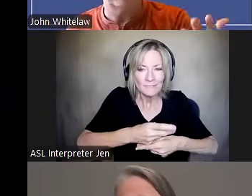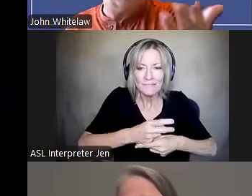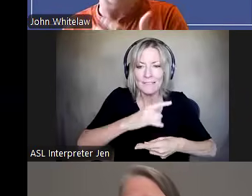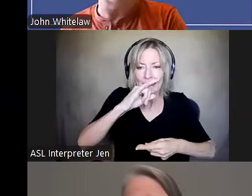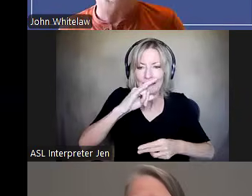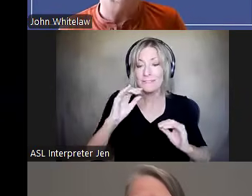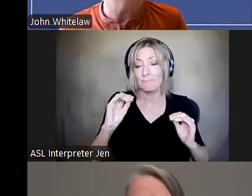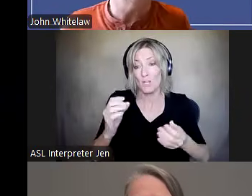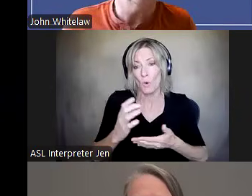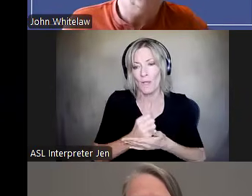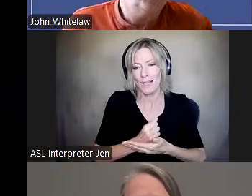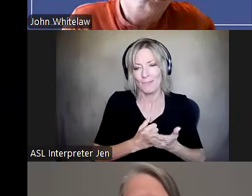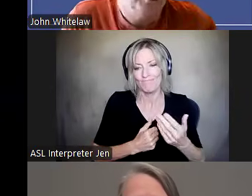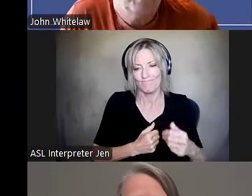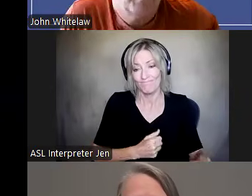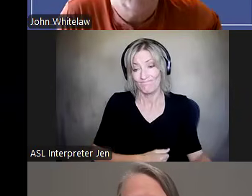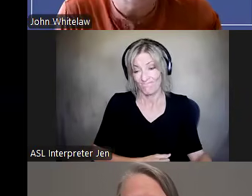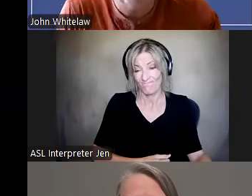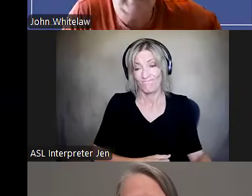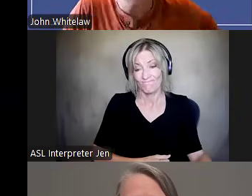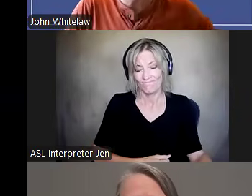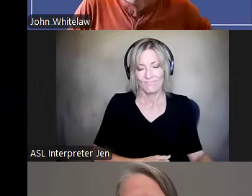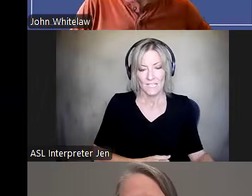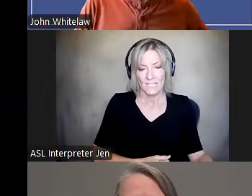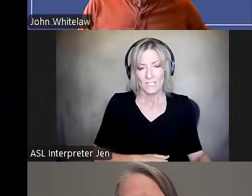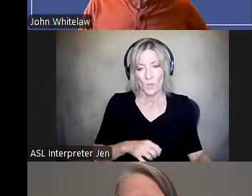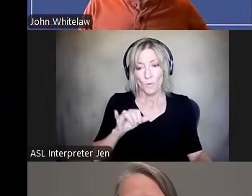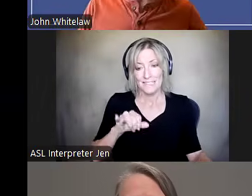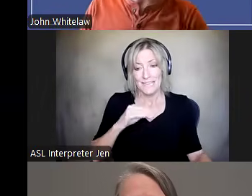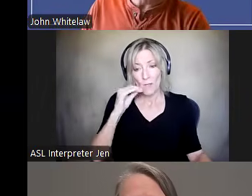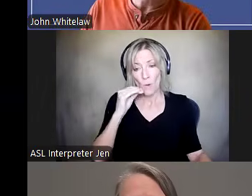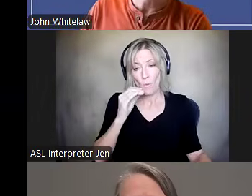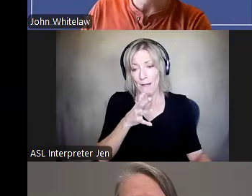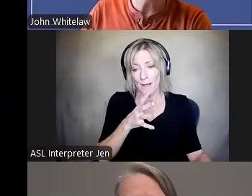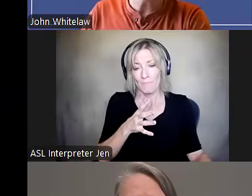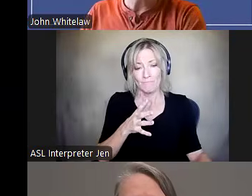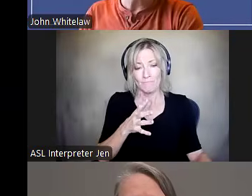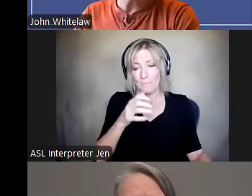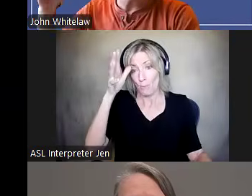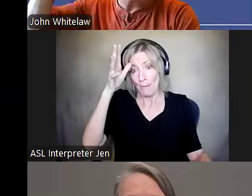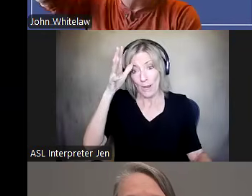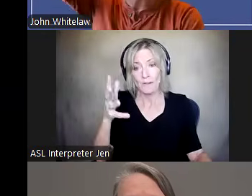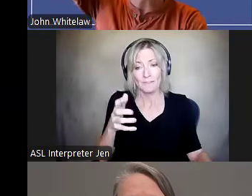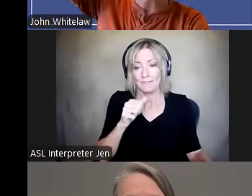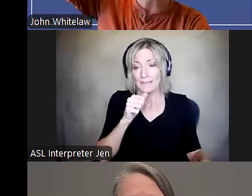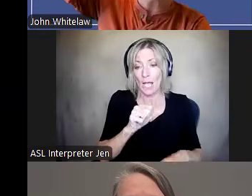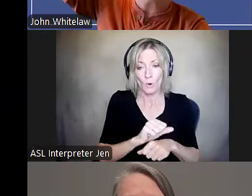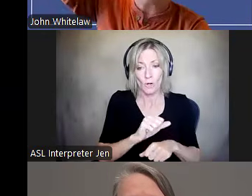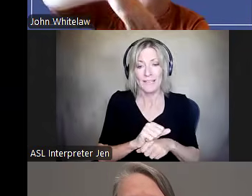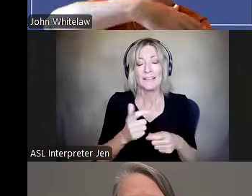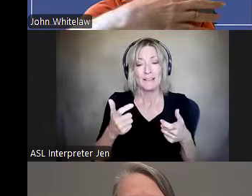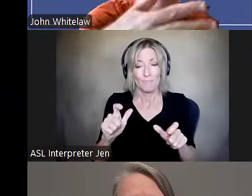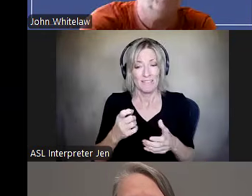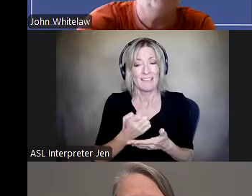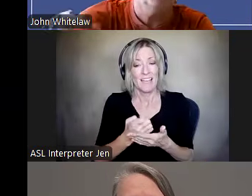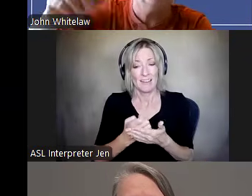yeah, that's exactly what Kate said is true. So being a stay-at-home parent and not working does have significant economic consequences, not